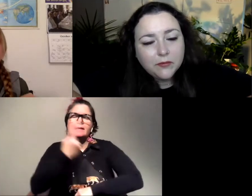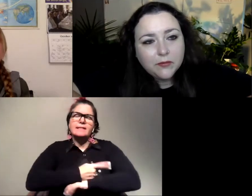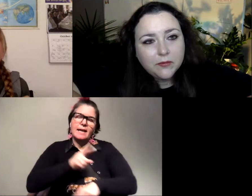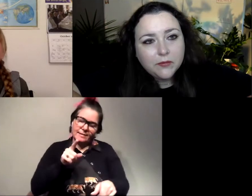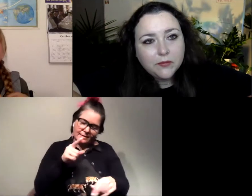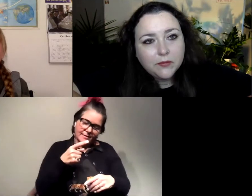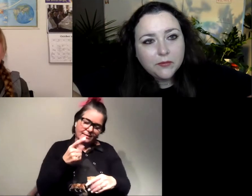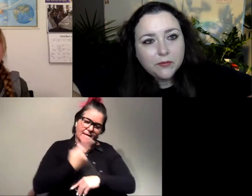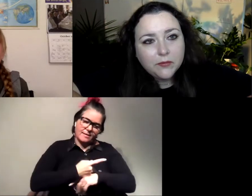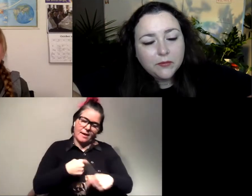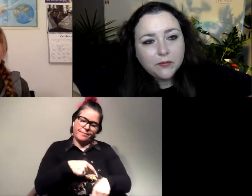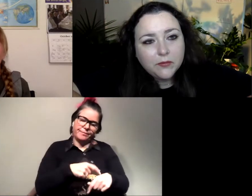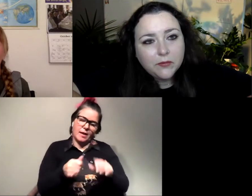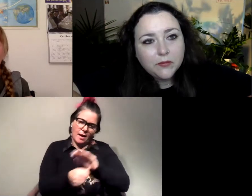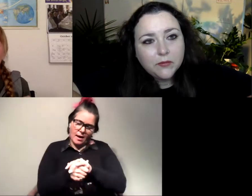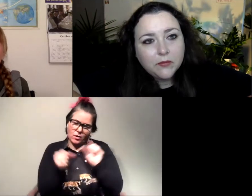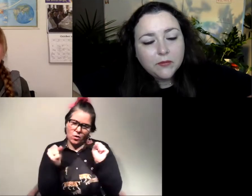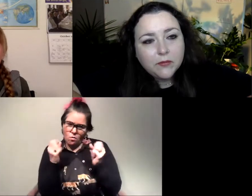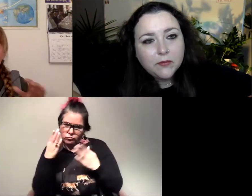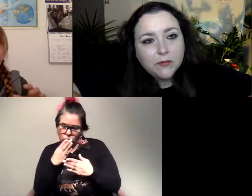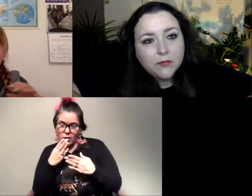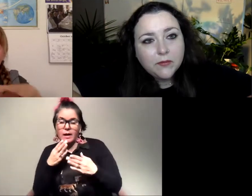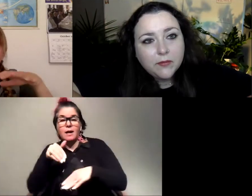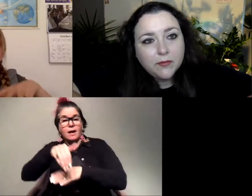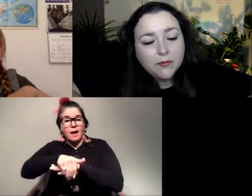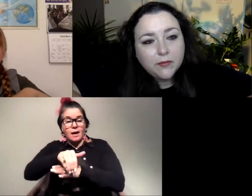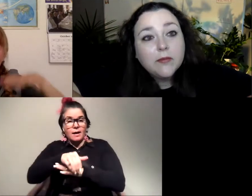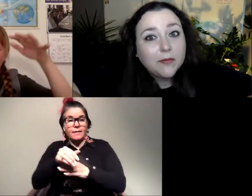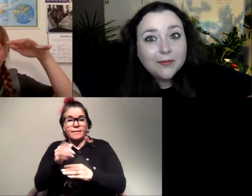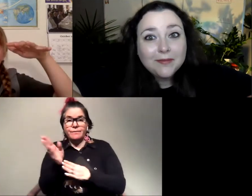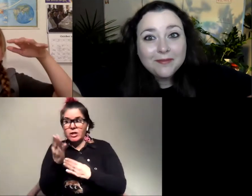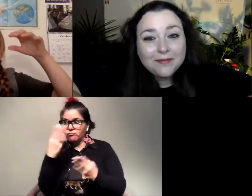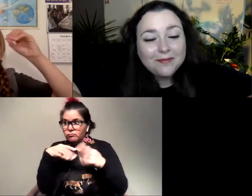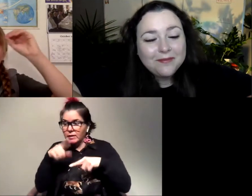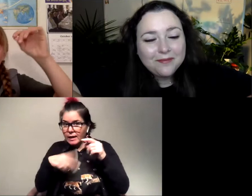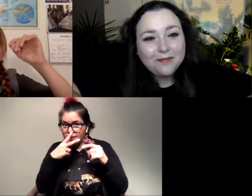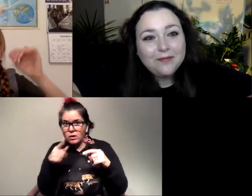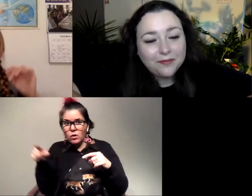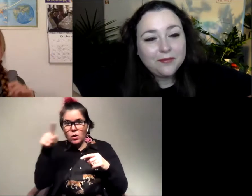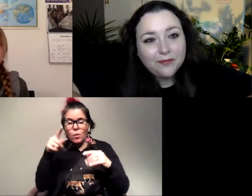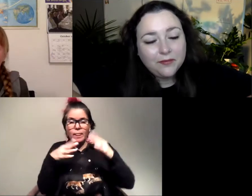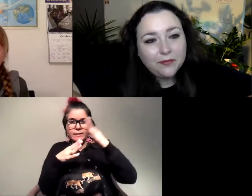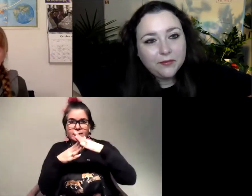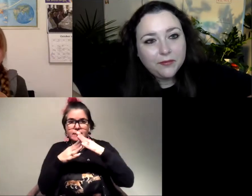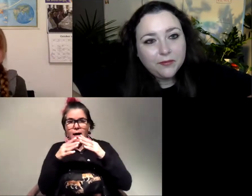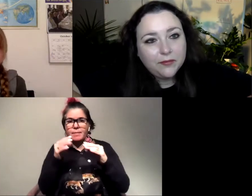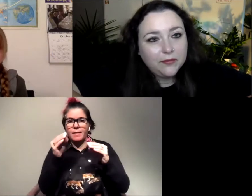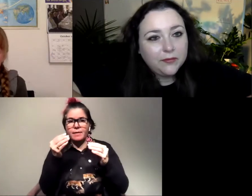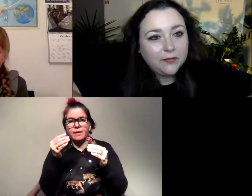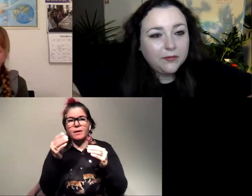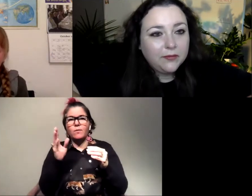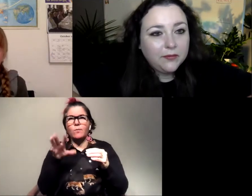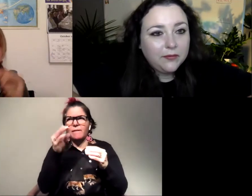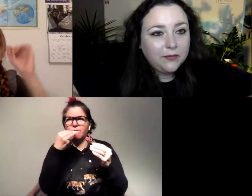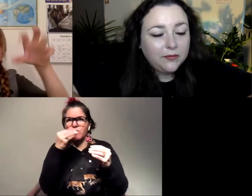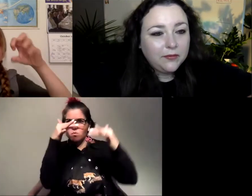hide in the dark, cold waters so they don't get eaten by the fish. But then at nighttime, when the fish can't see them, they'll come up to the top where all the food is, and they'll make that migration